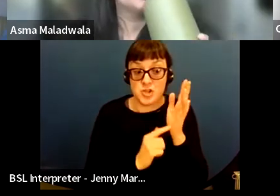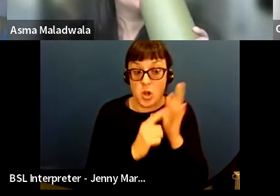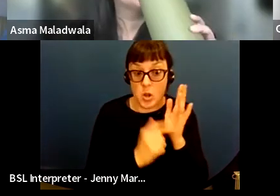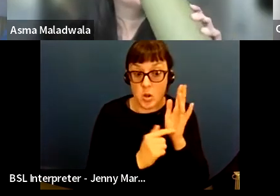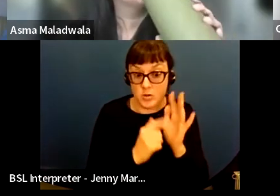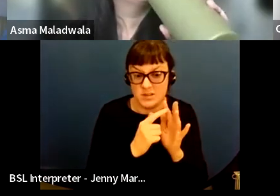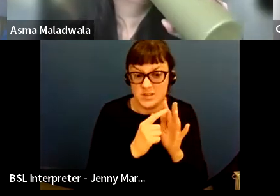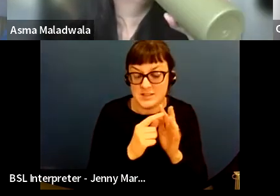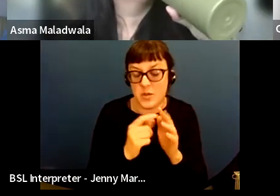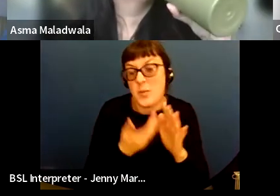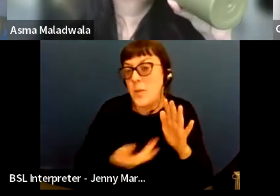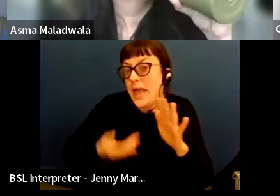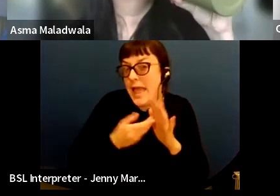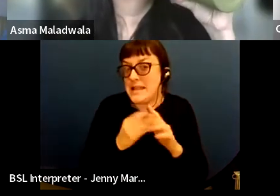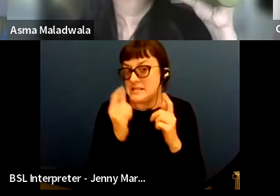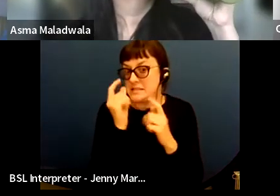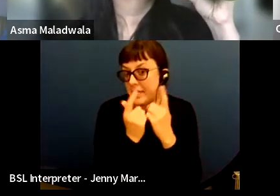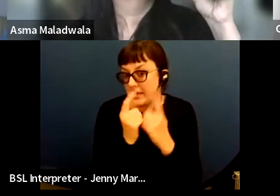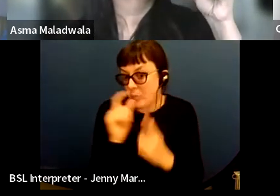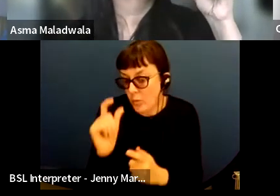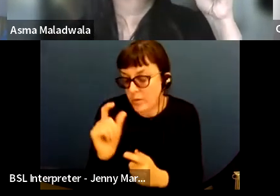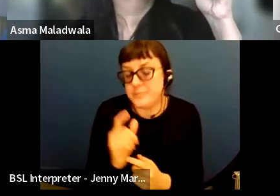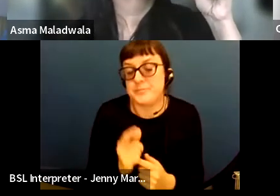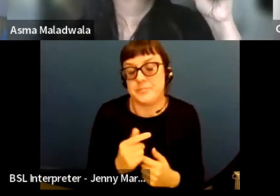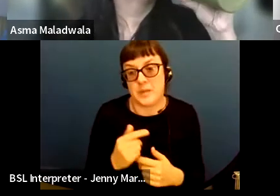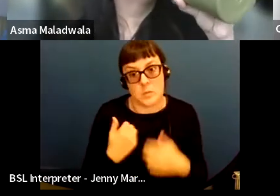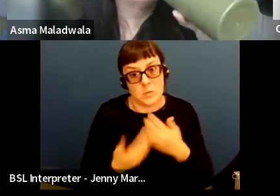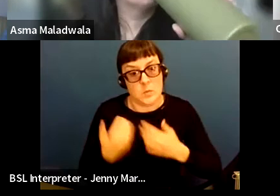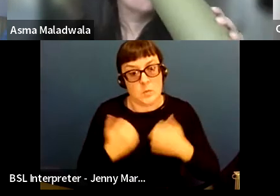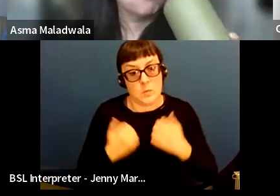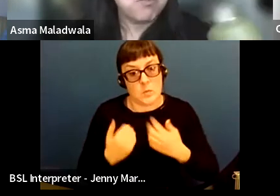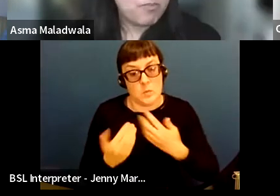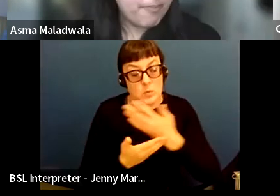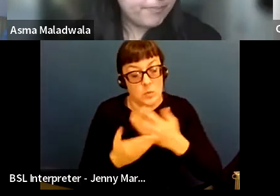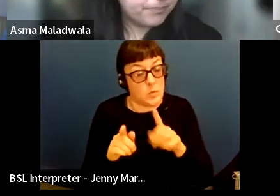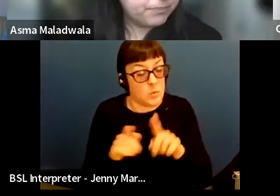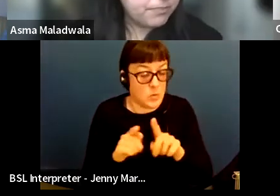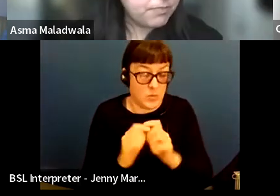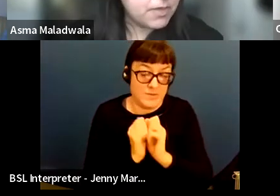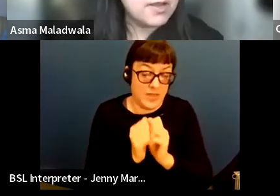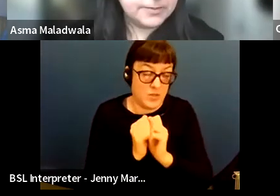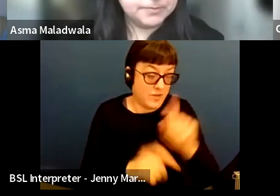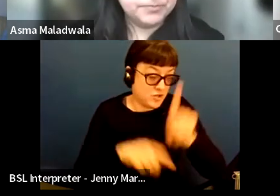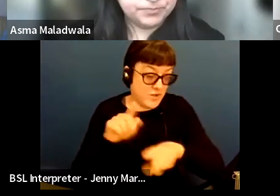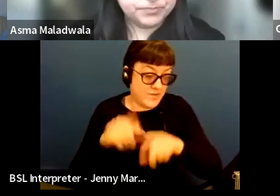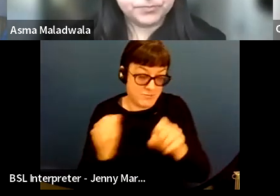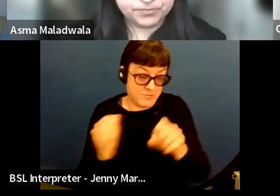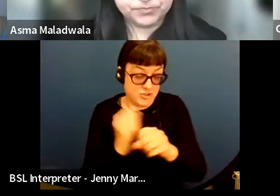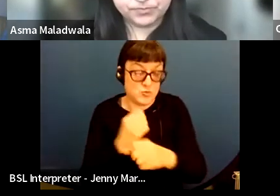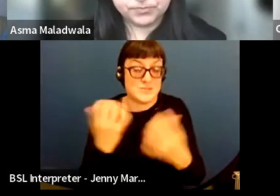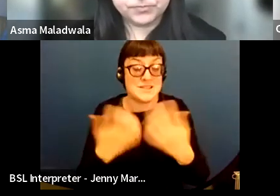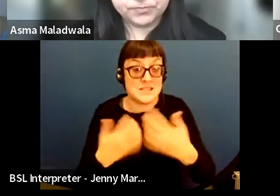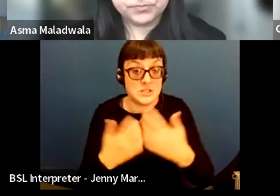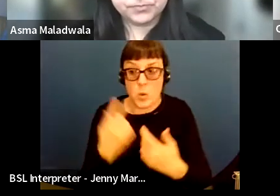small addition to a very rich conversation. I mean, I think there's also absolute value in diversifying production of technology,